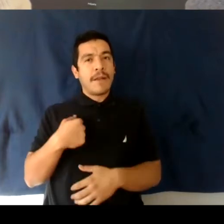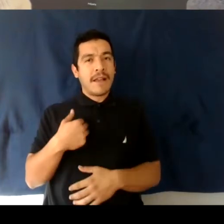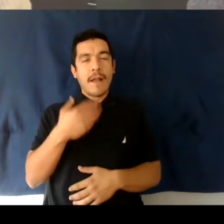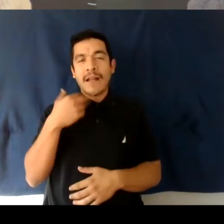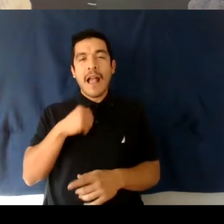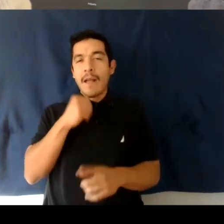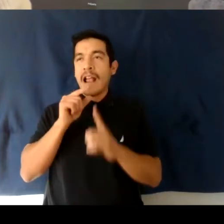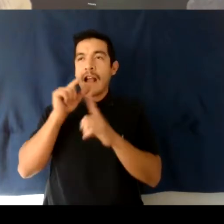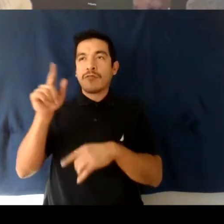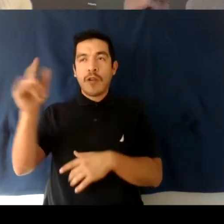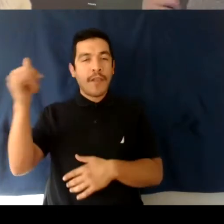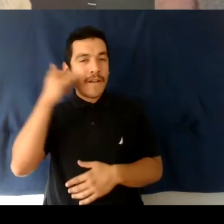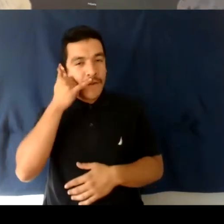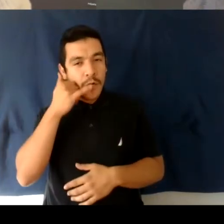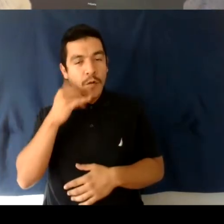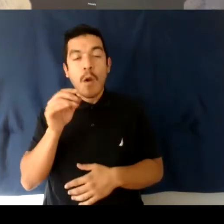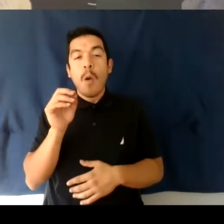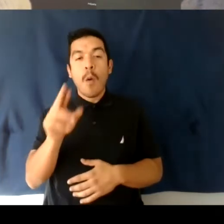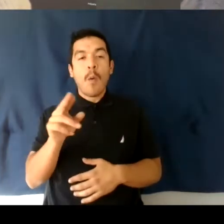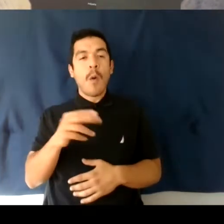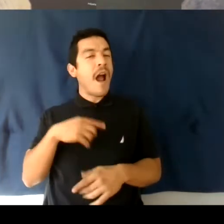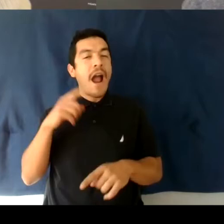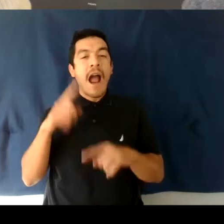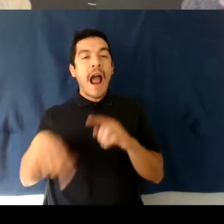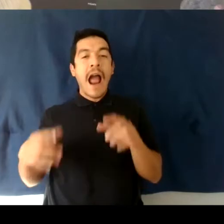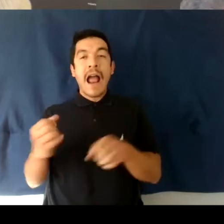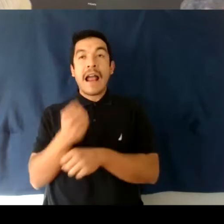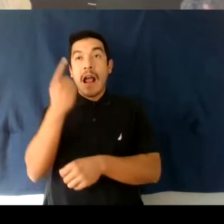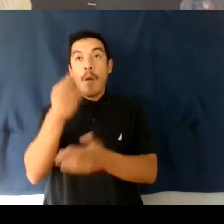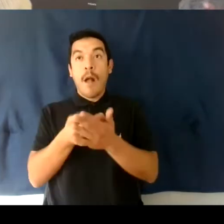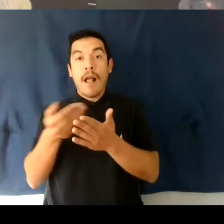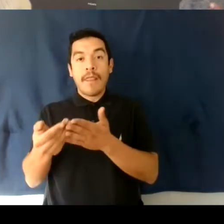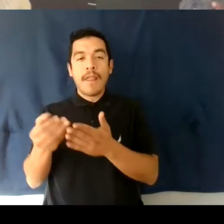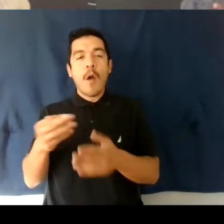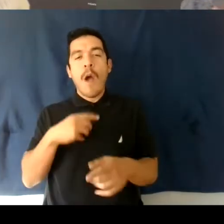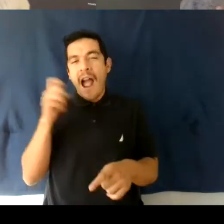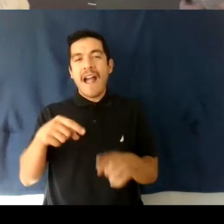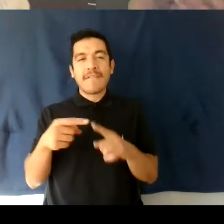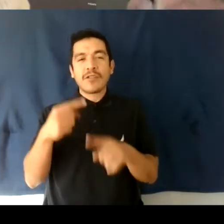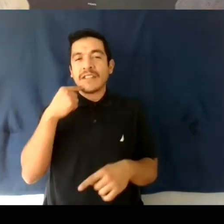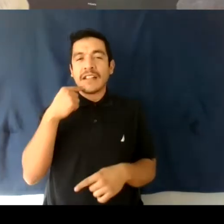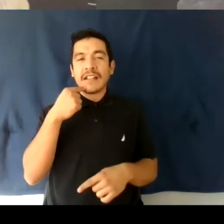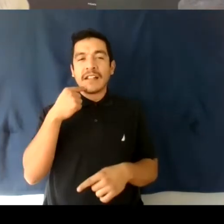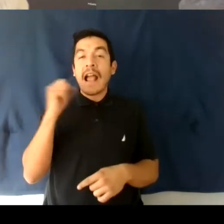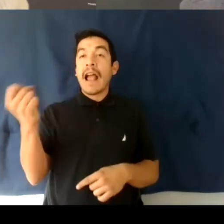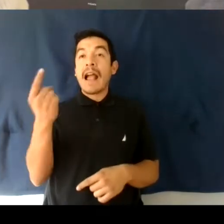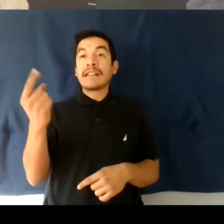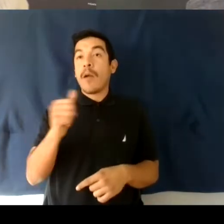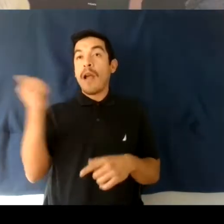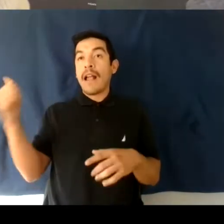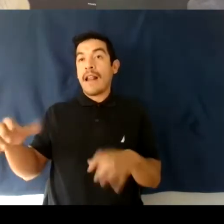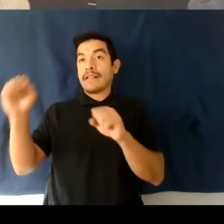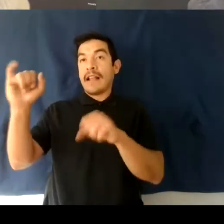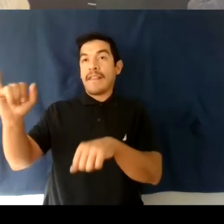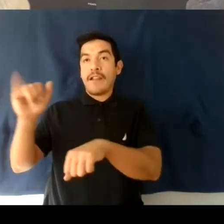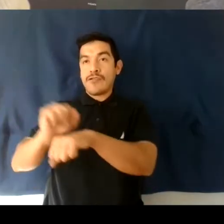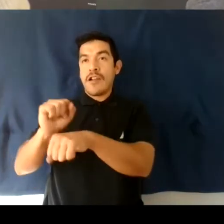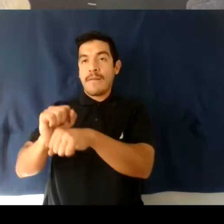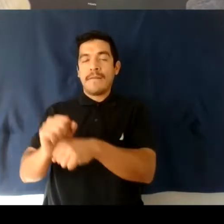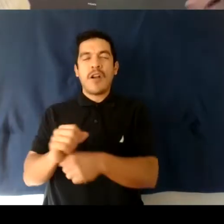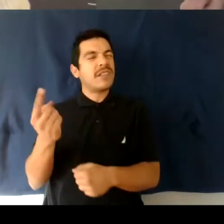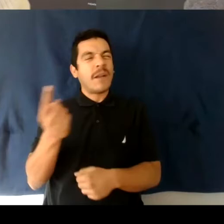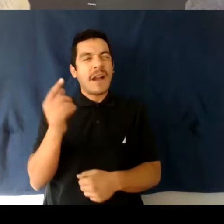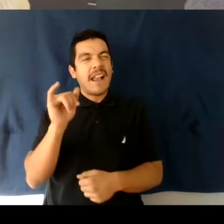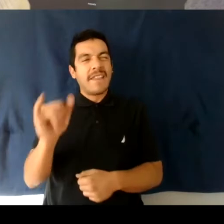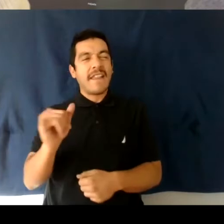their calls, or, I can't get this one thing, or I have to say, oh, can someone else take this on, or something like that.